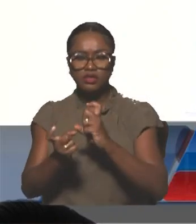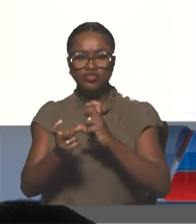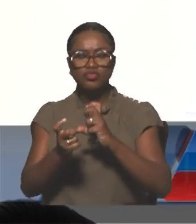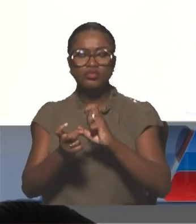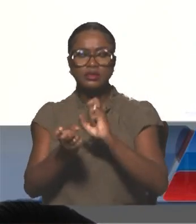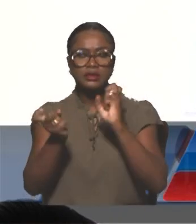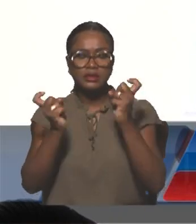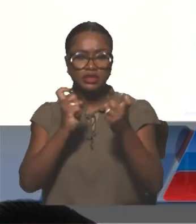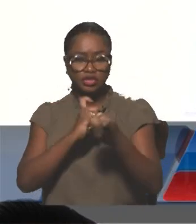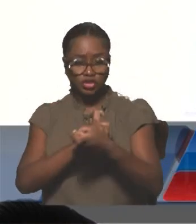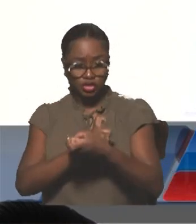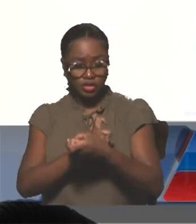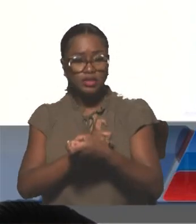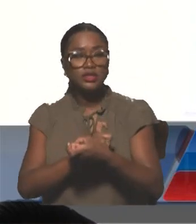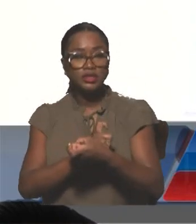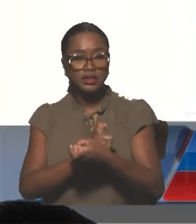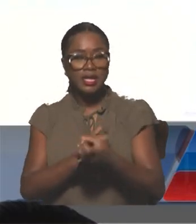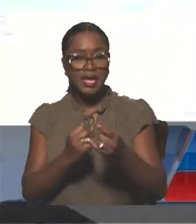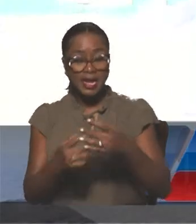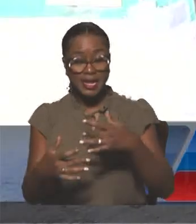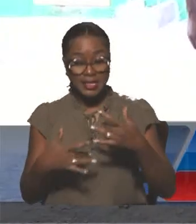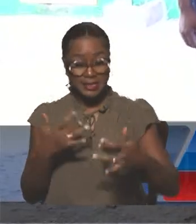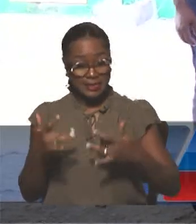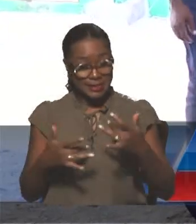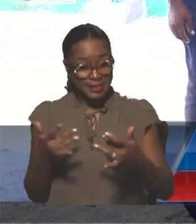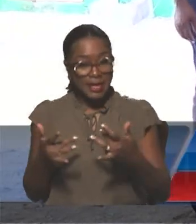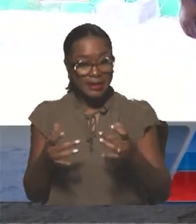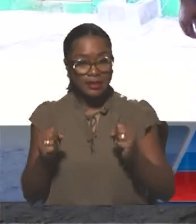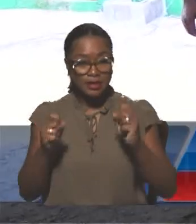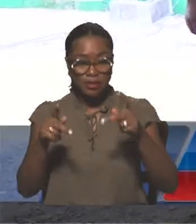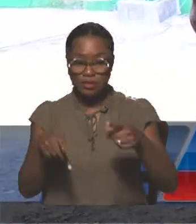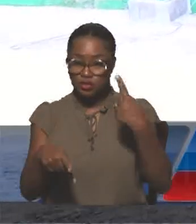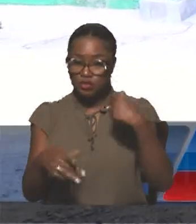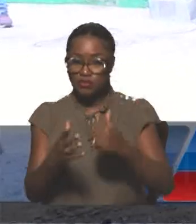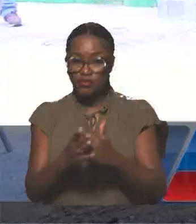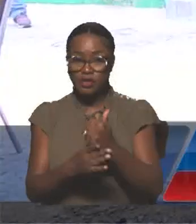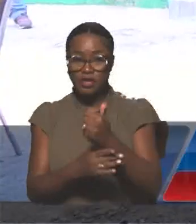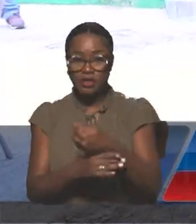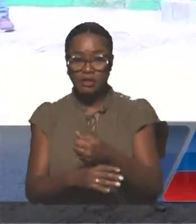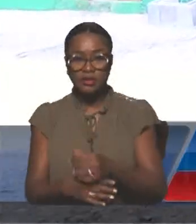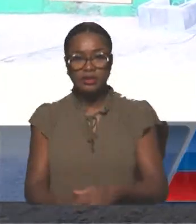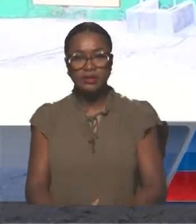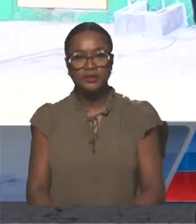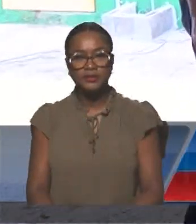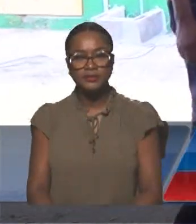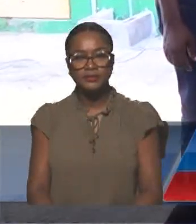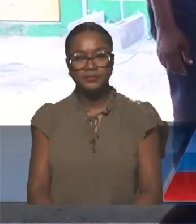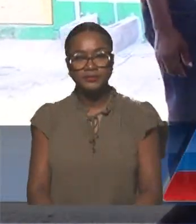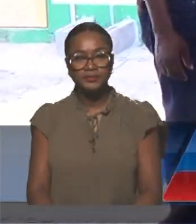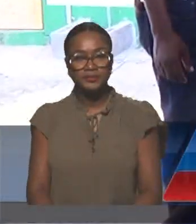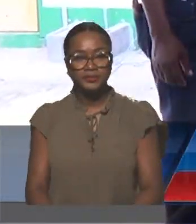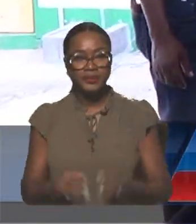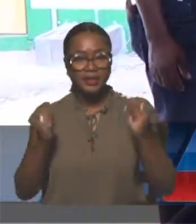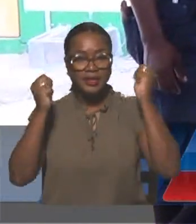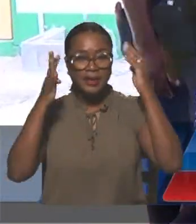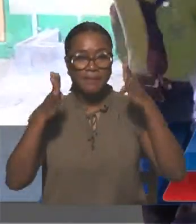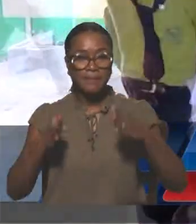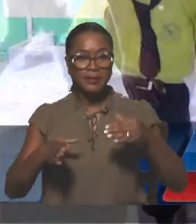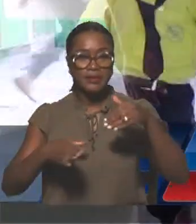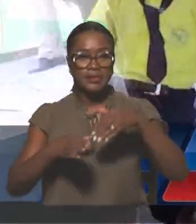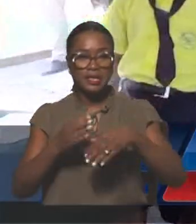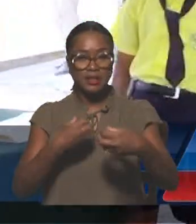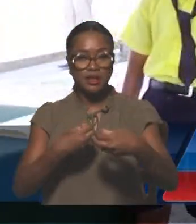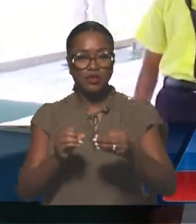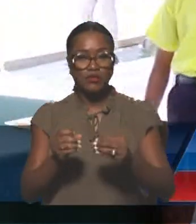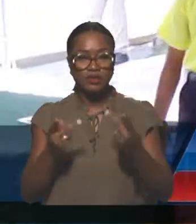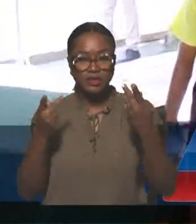exciting opportunity for our agricultural sector. Minister in the Office of the Prime Minister, Ayanna Webster-Roy, said she advocated